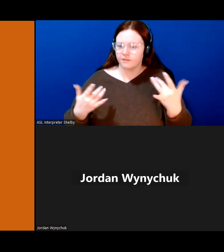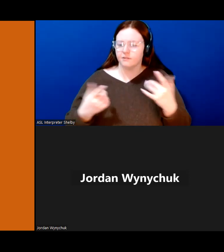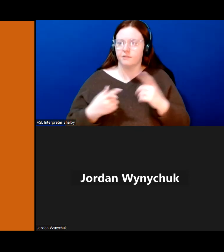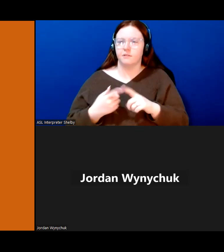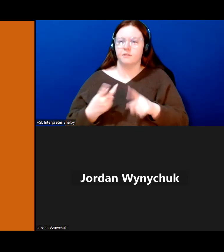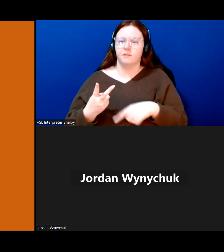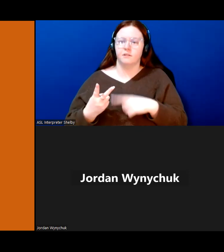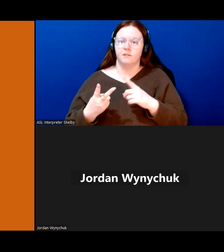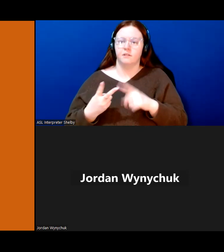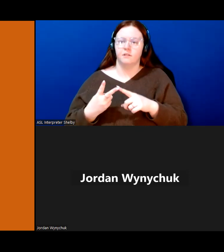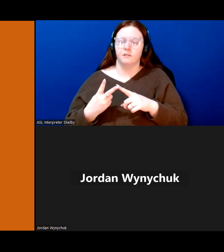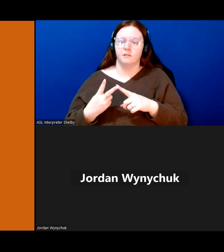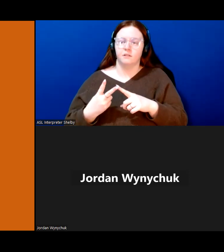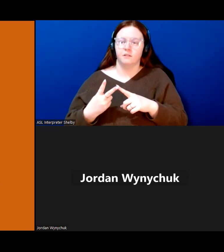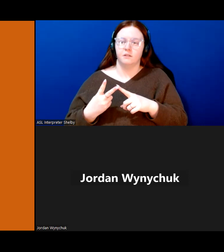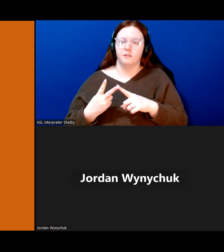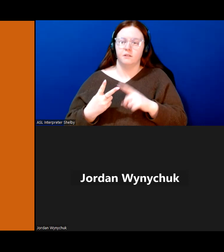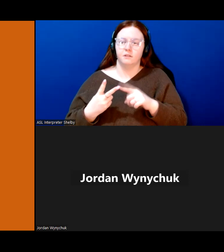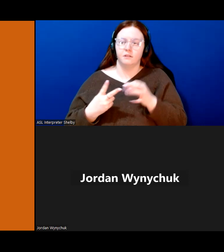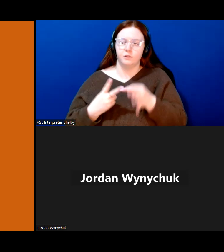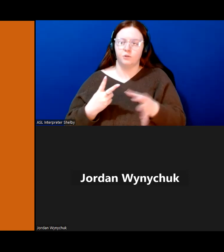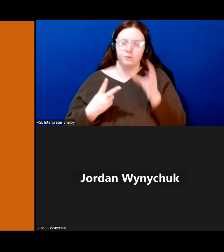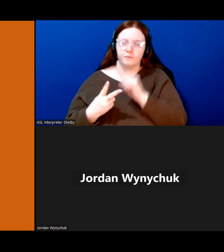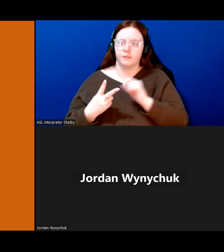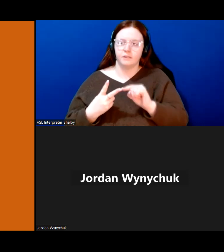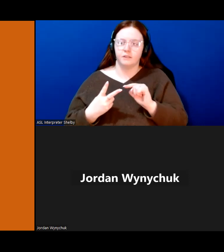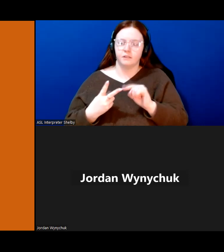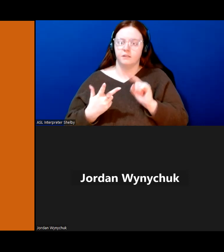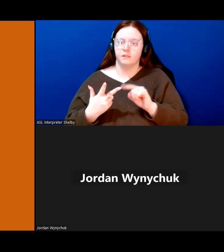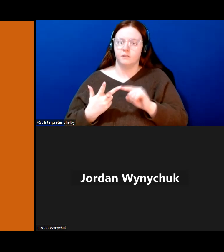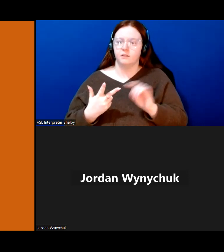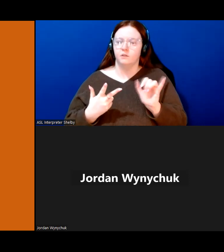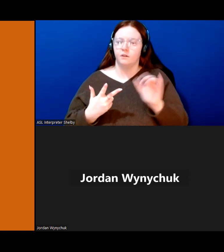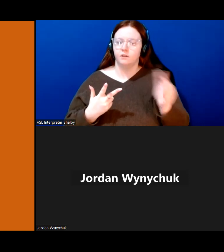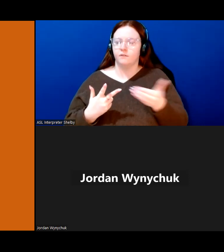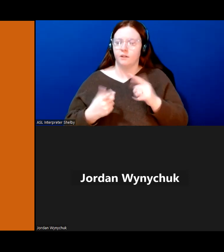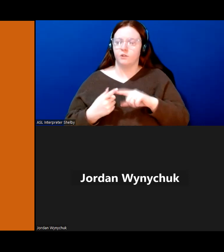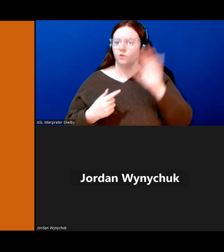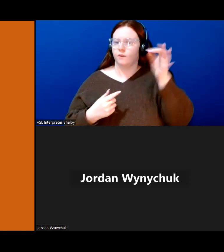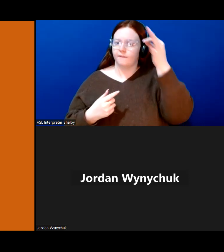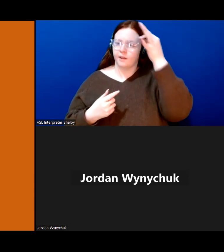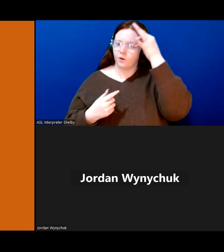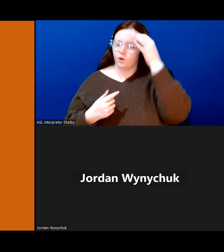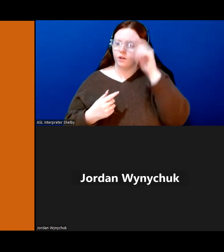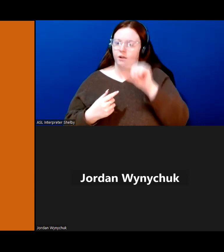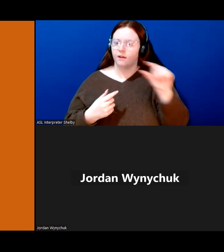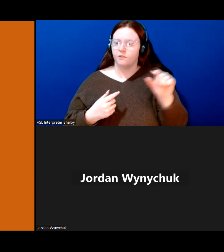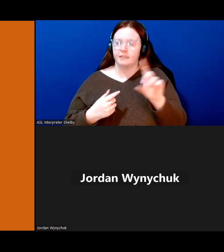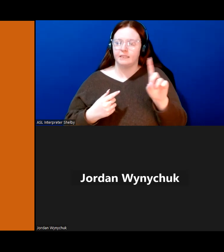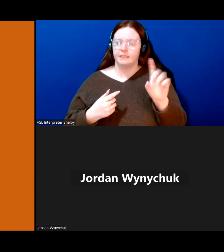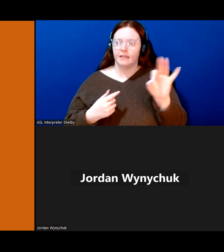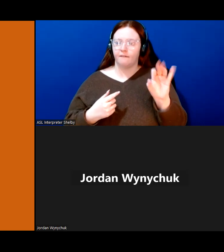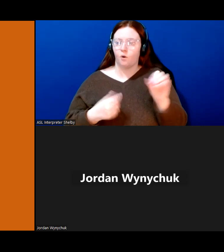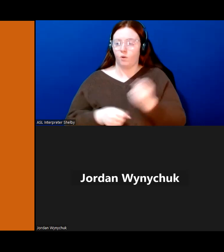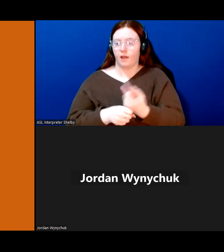by MON. We've also been invited to a federal government DFO last